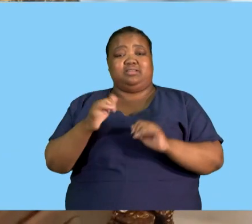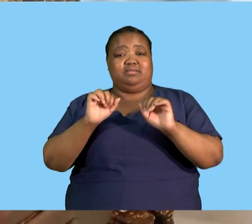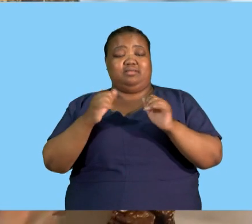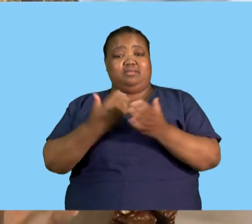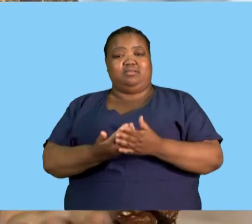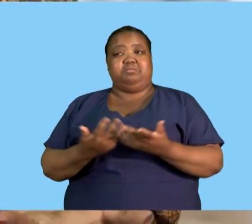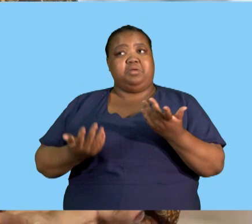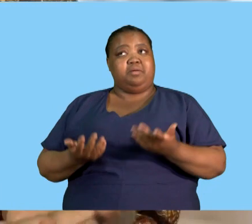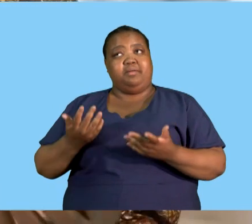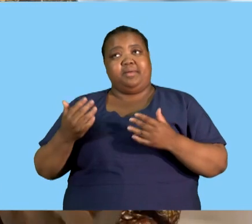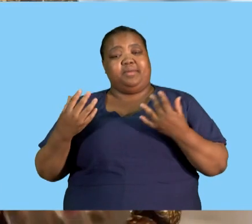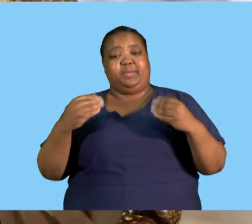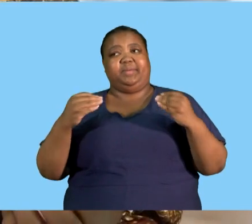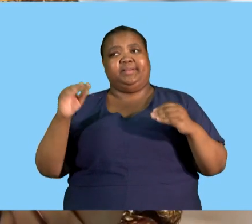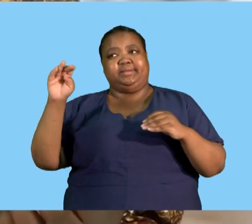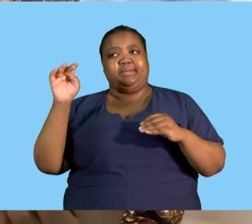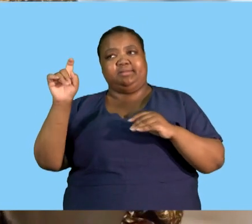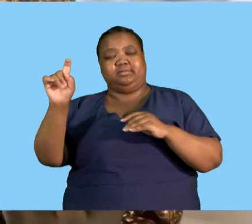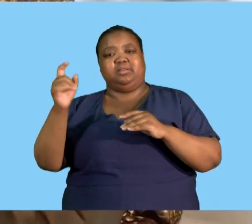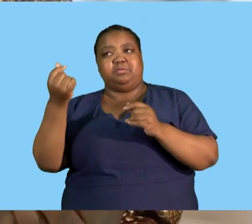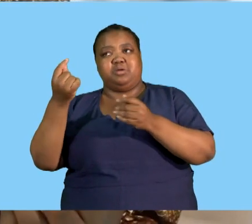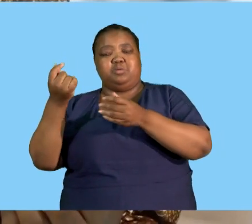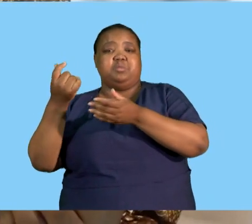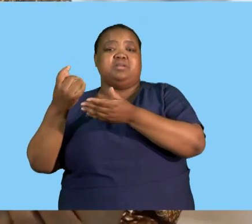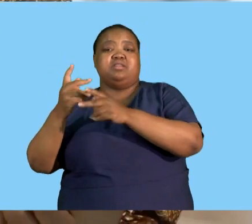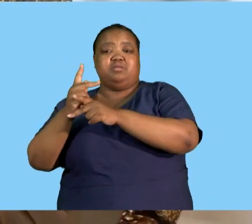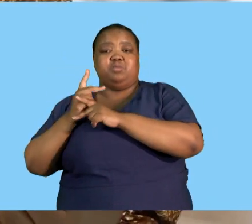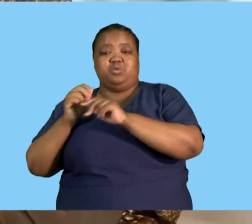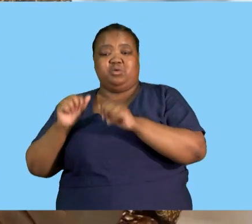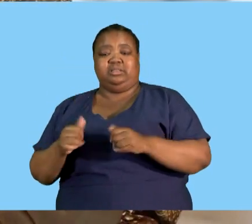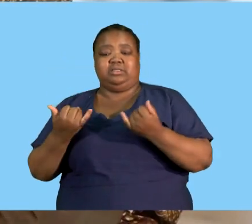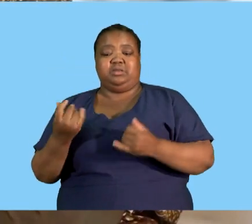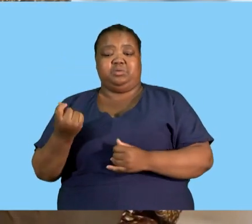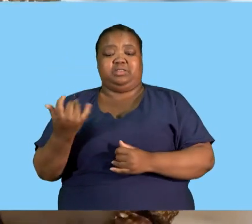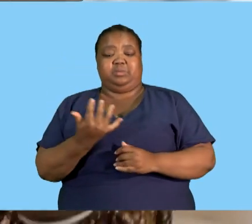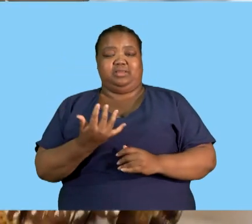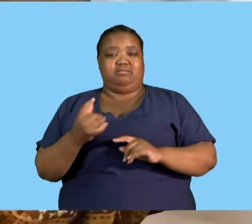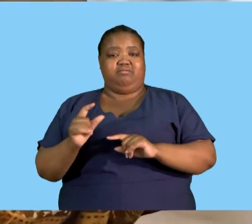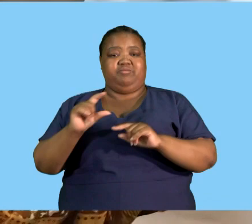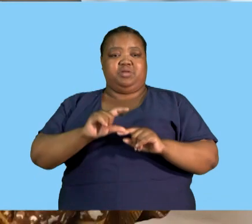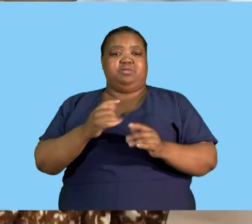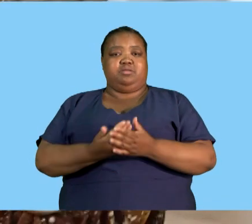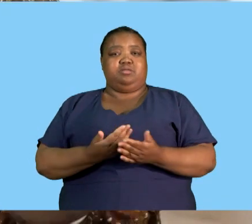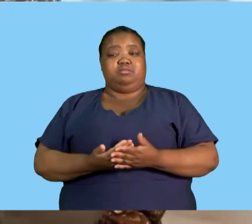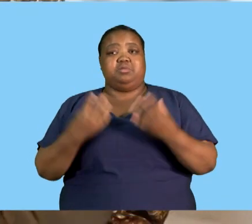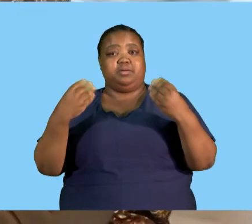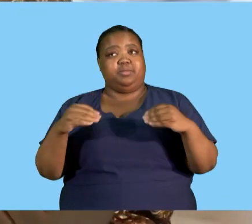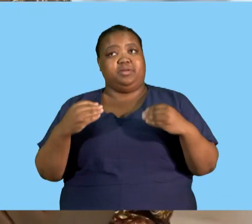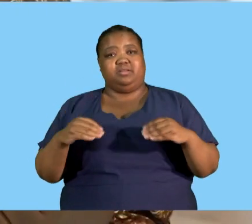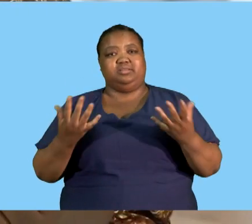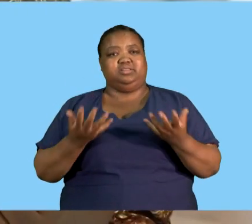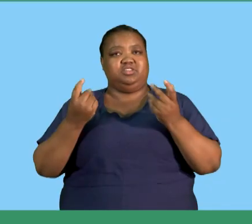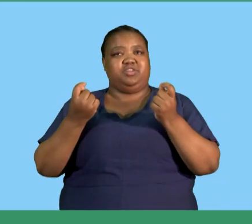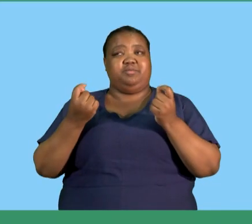to get capital, maybe. So it can be expensive due to the interest rate. So what should the business do? They can